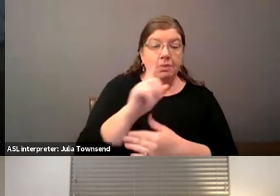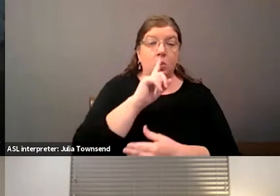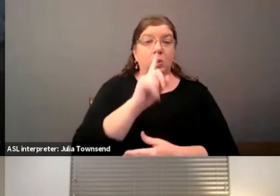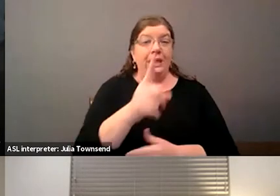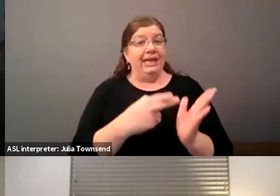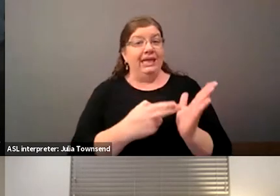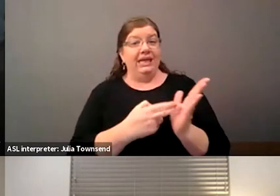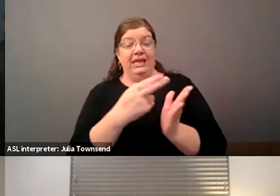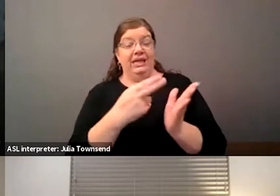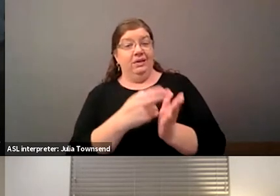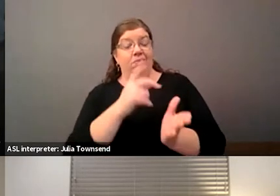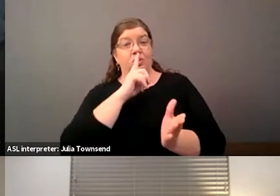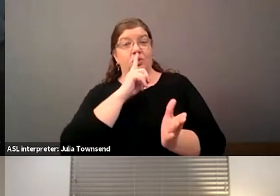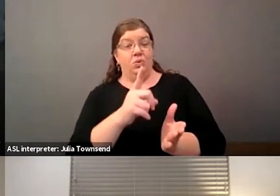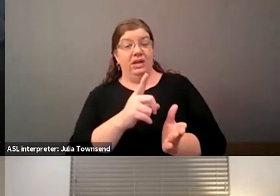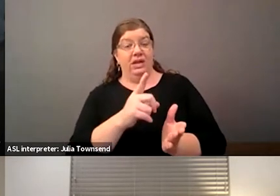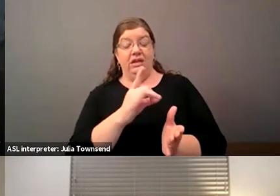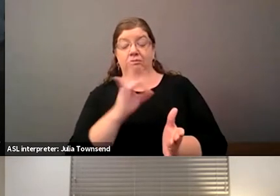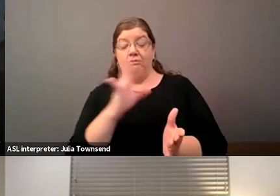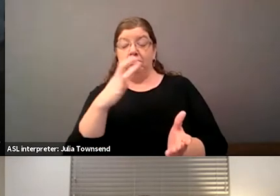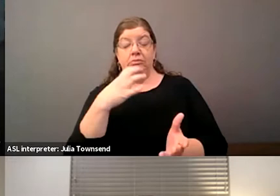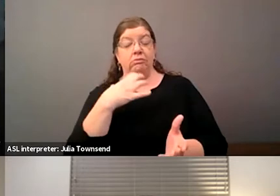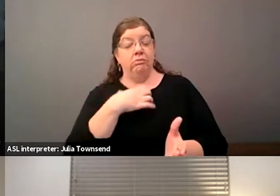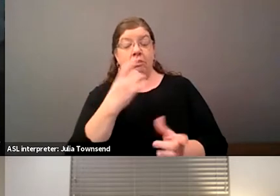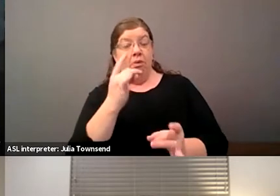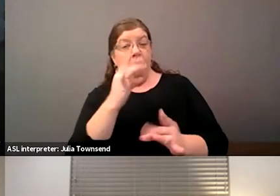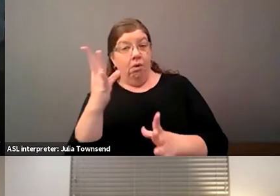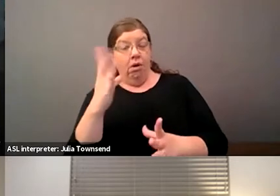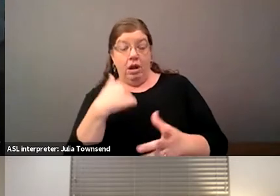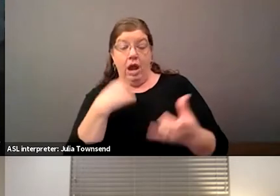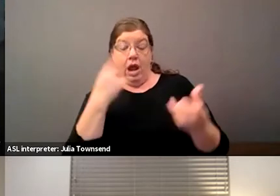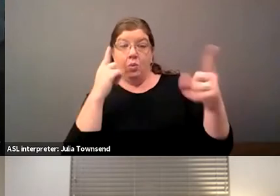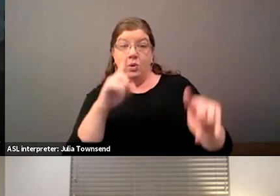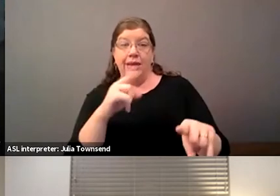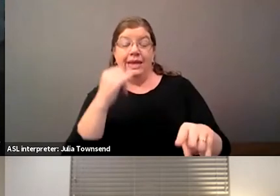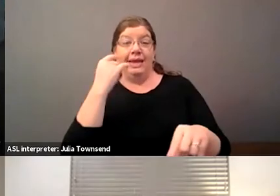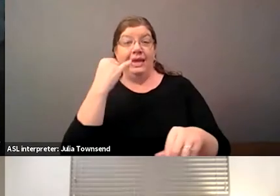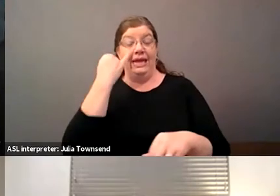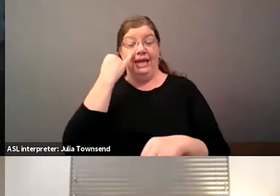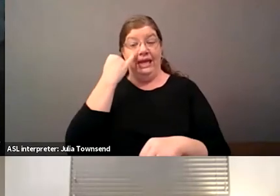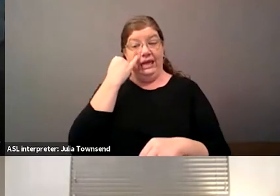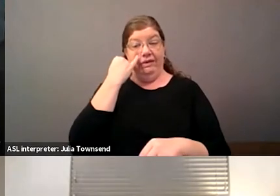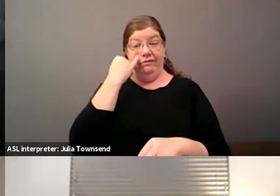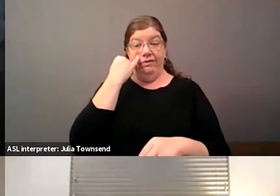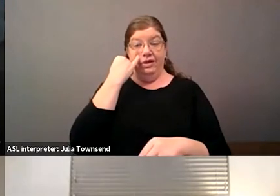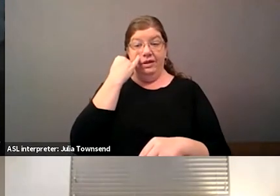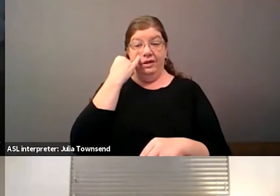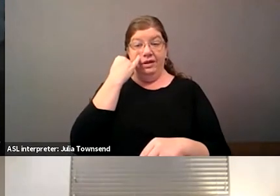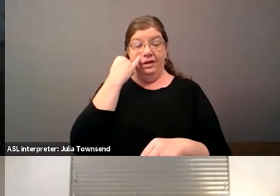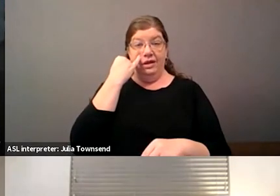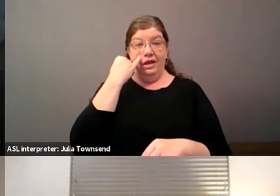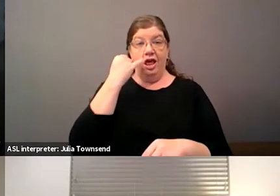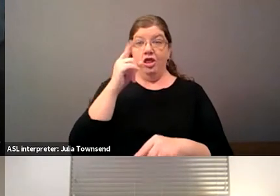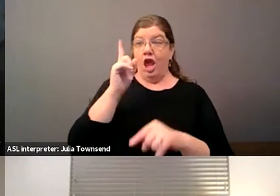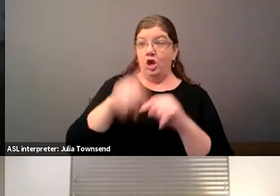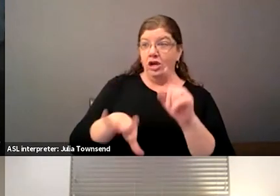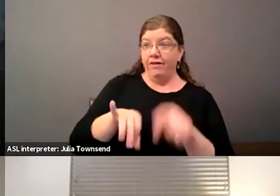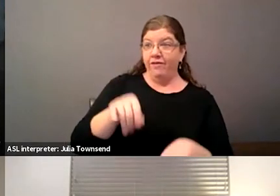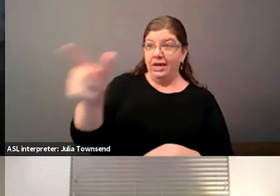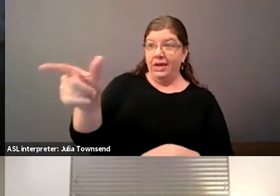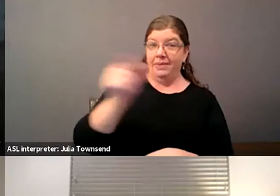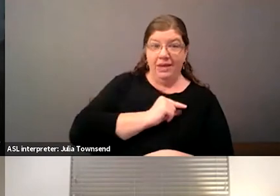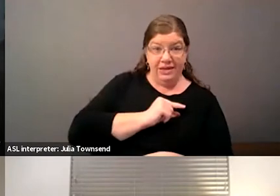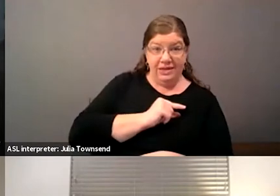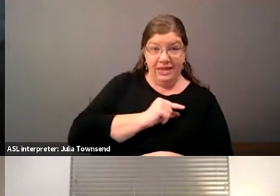um what is really egregious and i agree is that when they couldn't um convict him he went